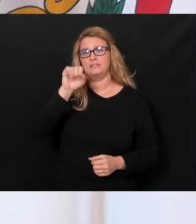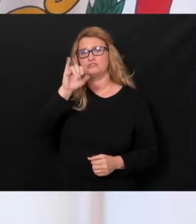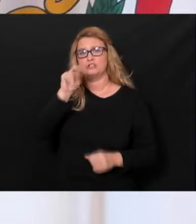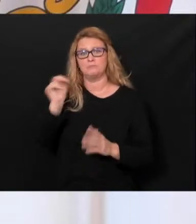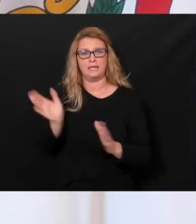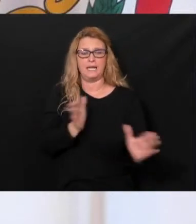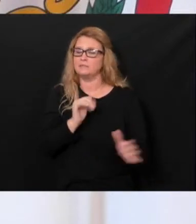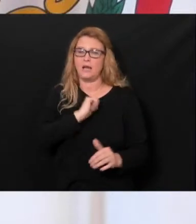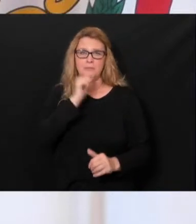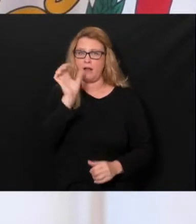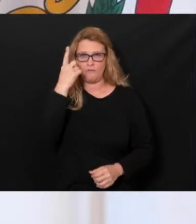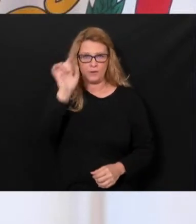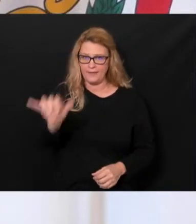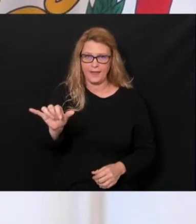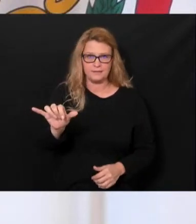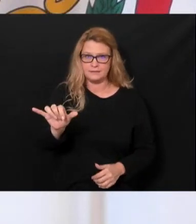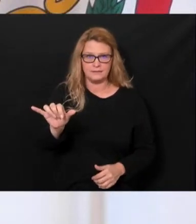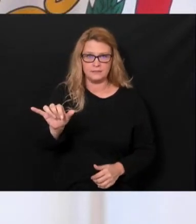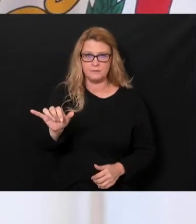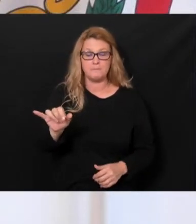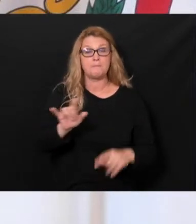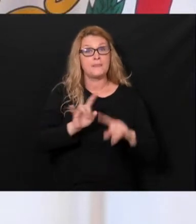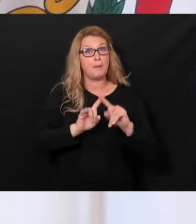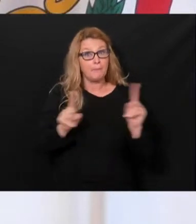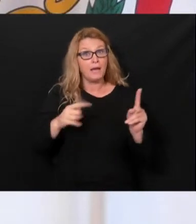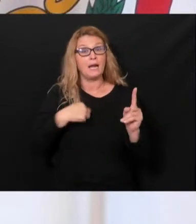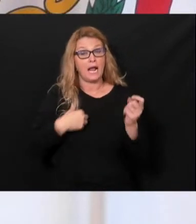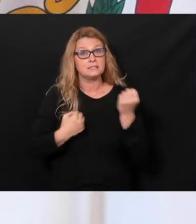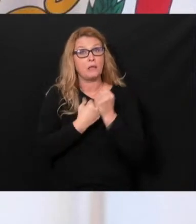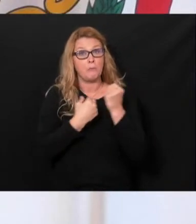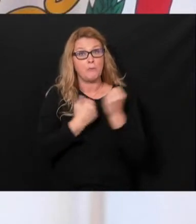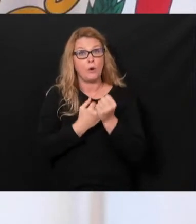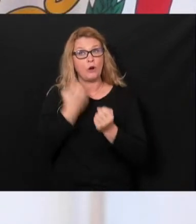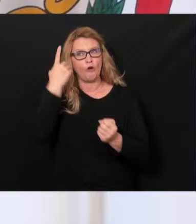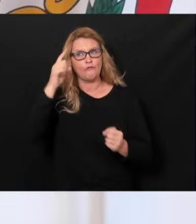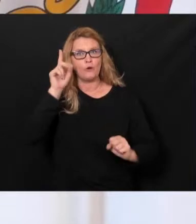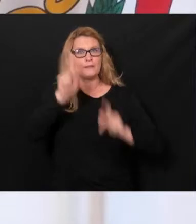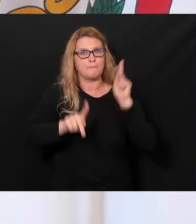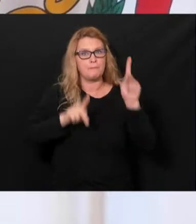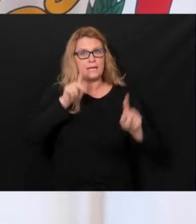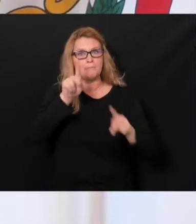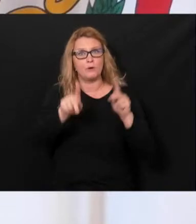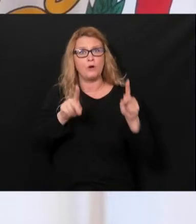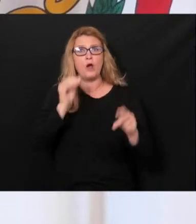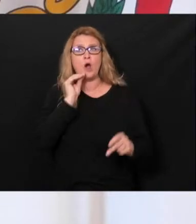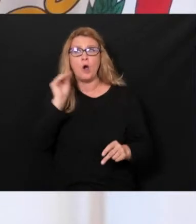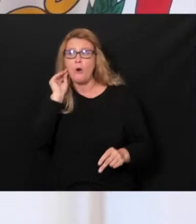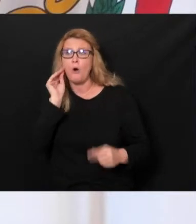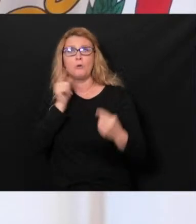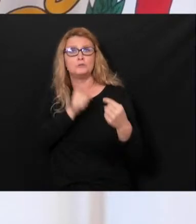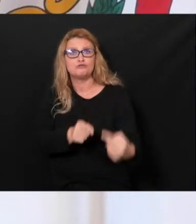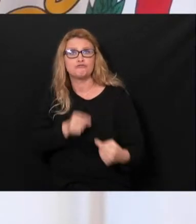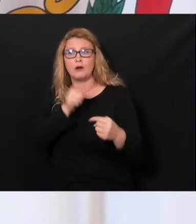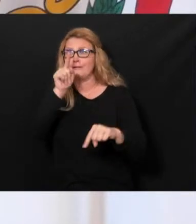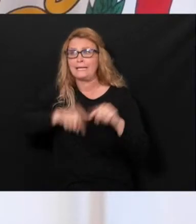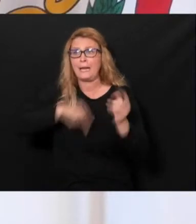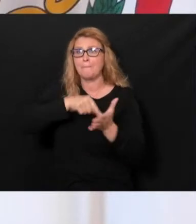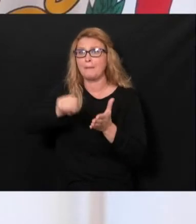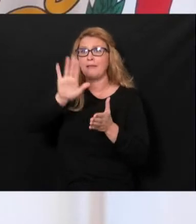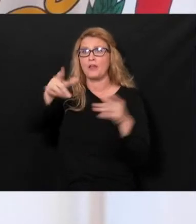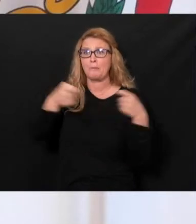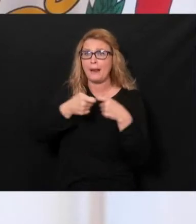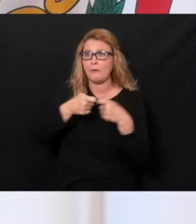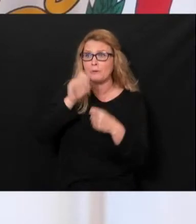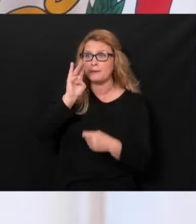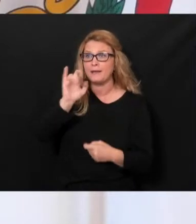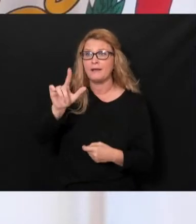all. But I am absolutely for the people that are at home and they're struggling to pay their power bill and they're